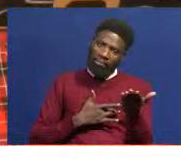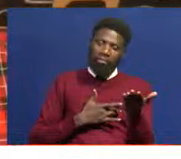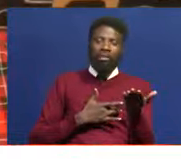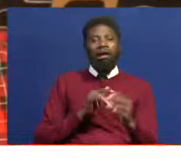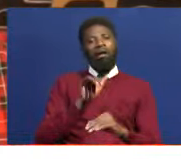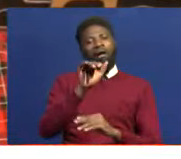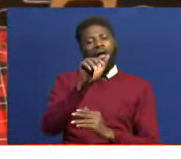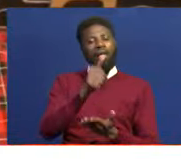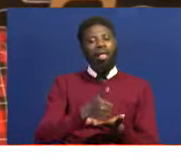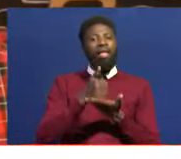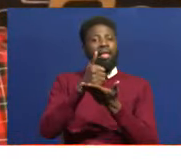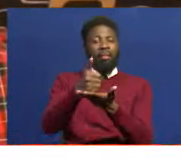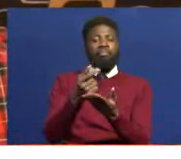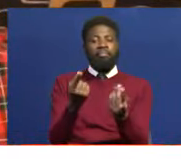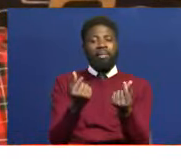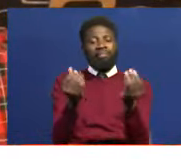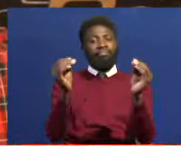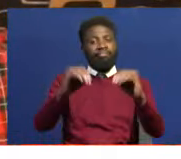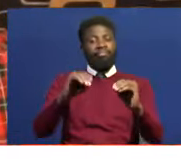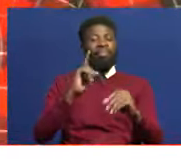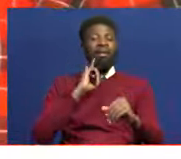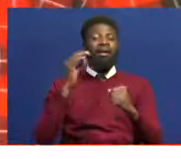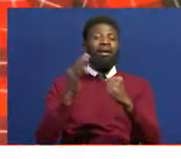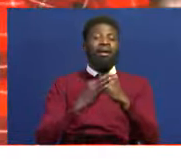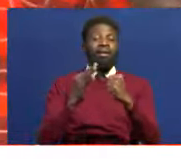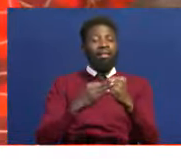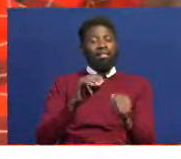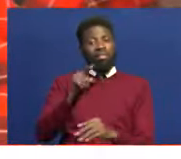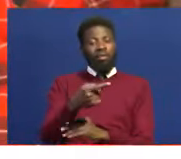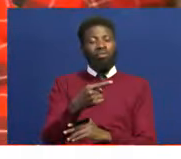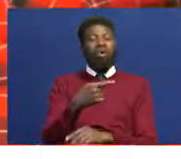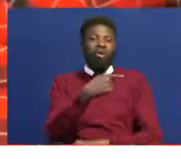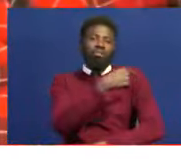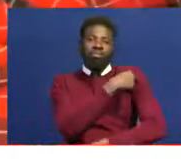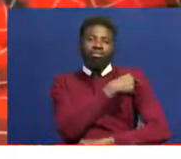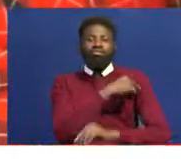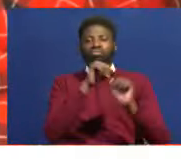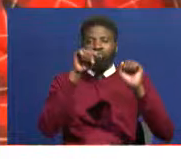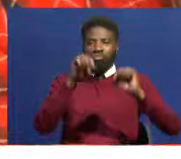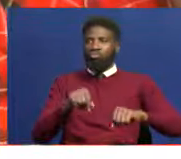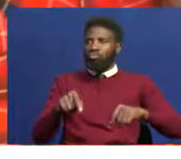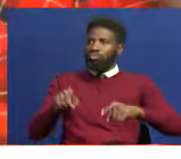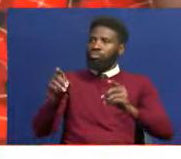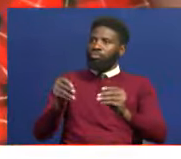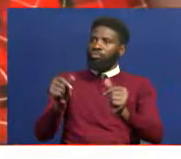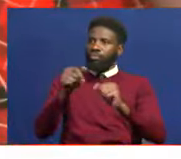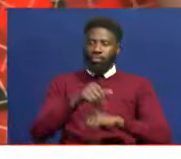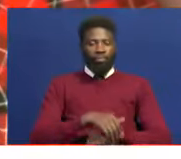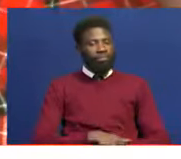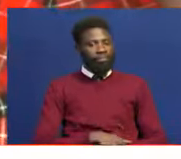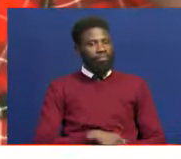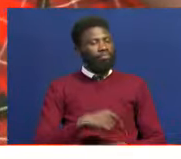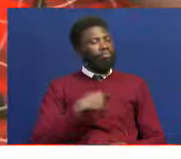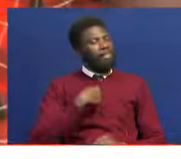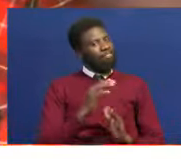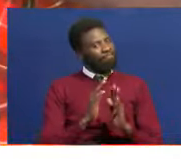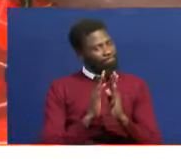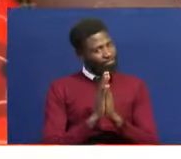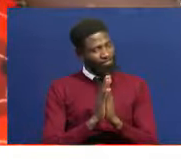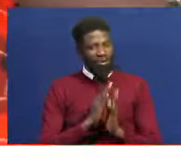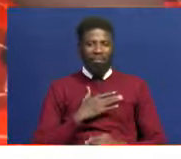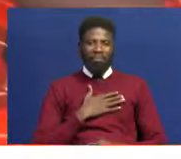Kenyan shillings to facilitate his treatment. Mimi sasa mimi ningeomba tu kwa